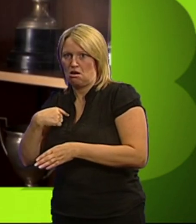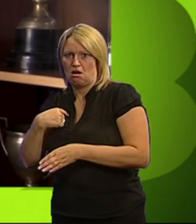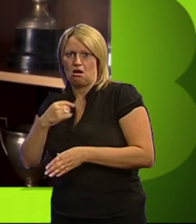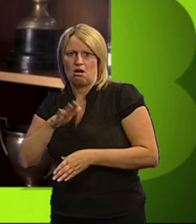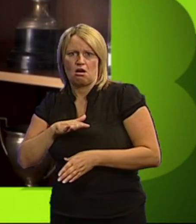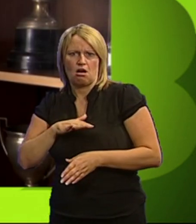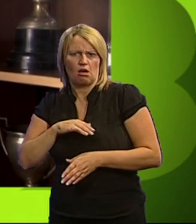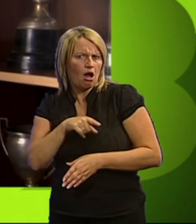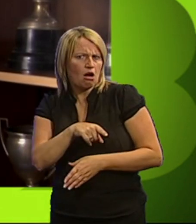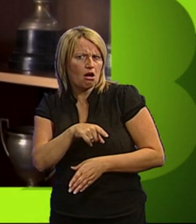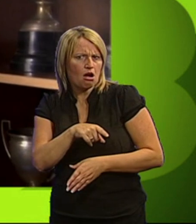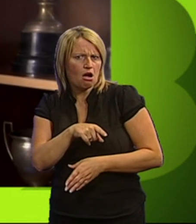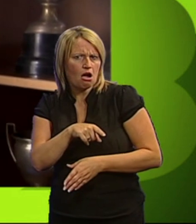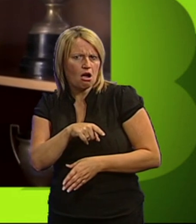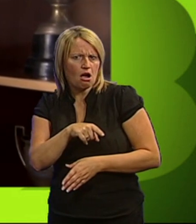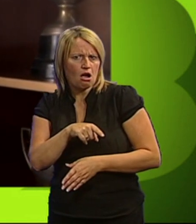hole. Vlad,